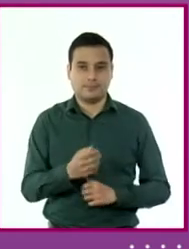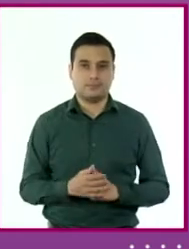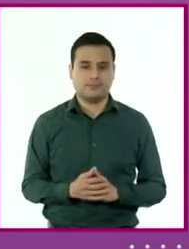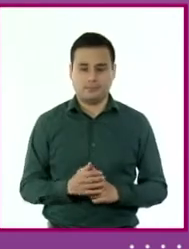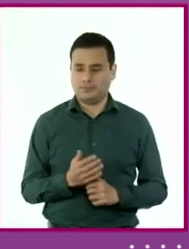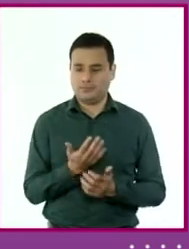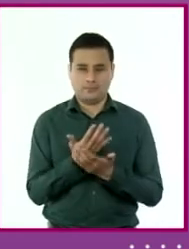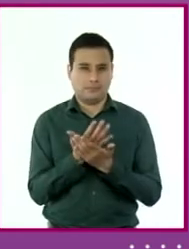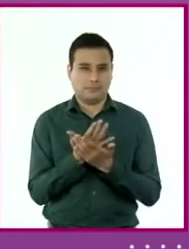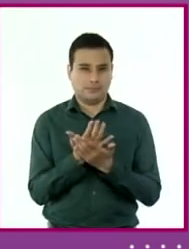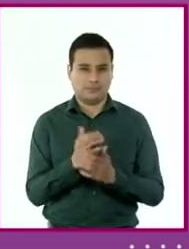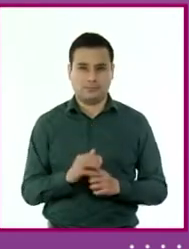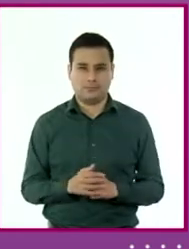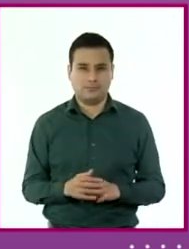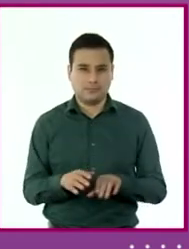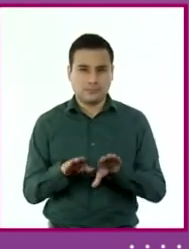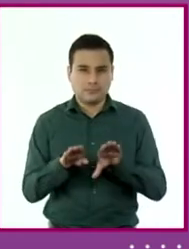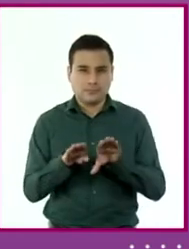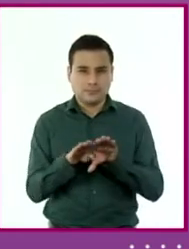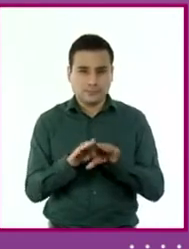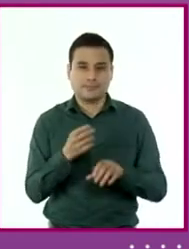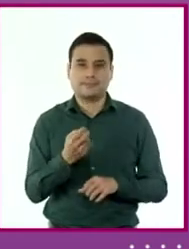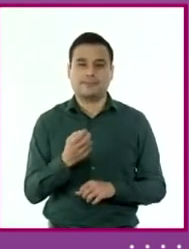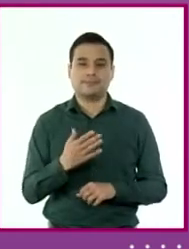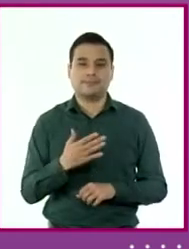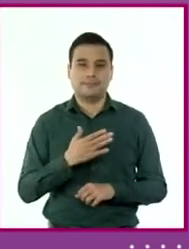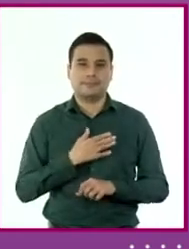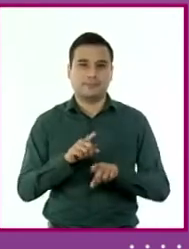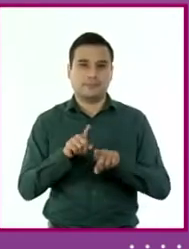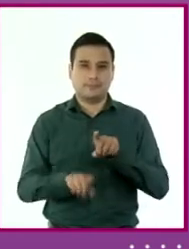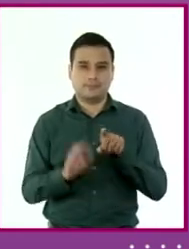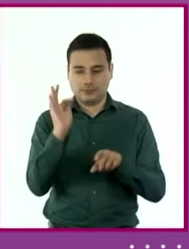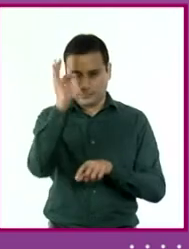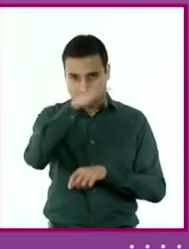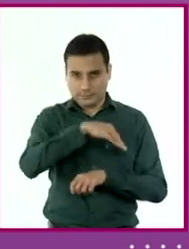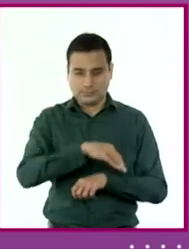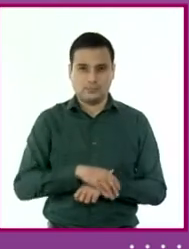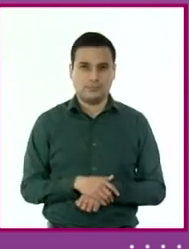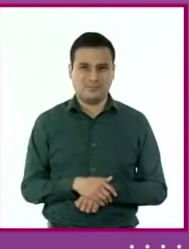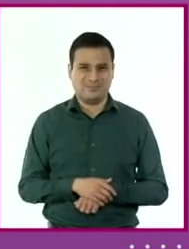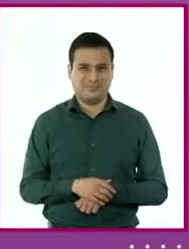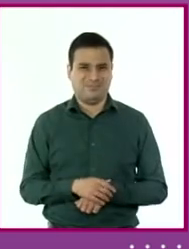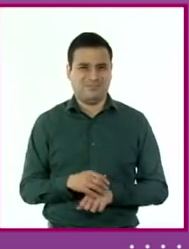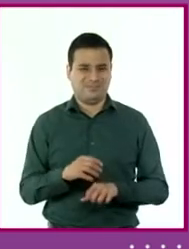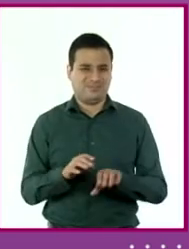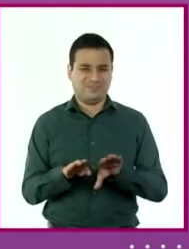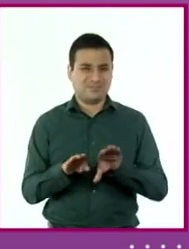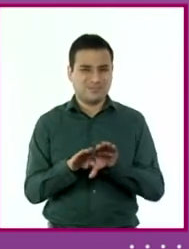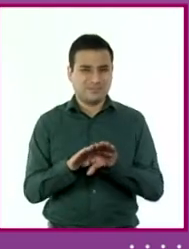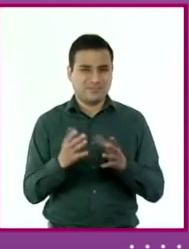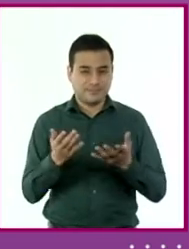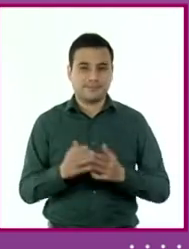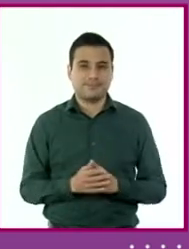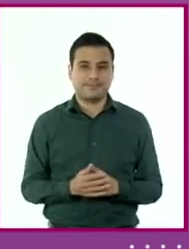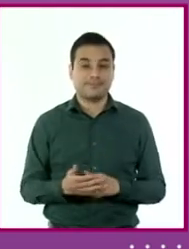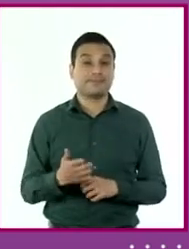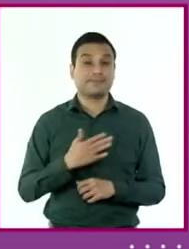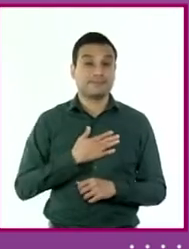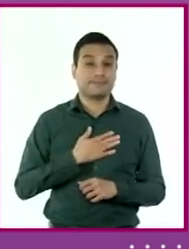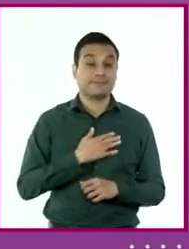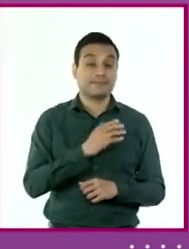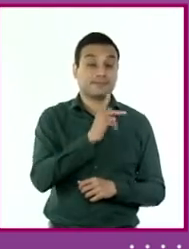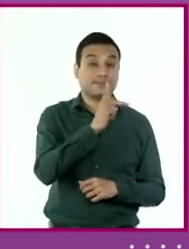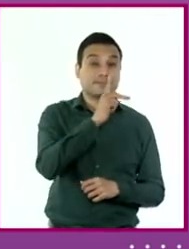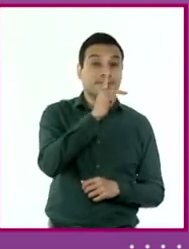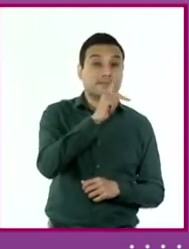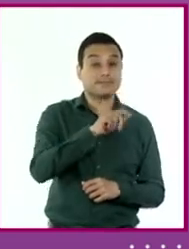moment. You're just my stepsister. Sorry, but who's this? She's the daughter of my